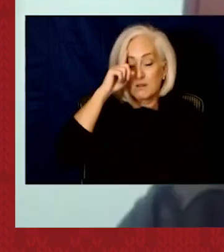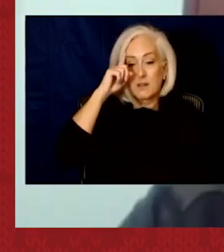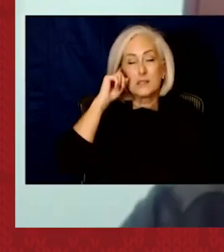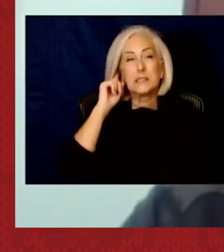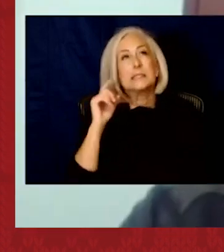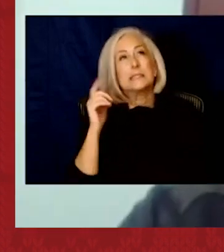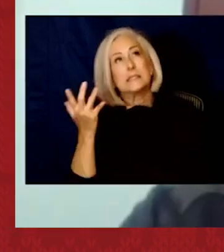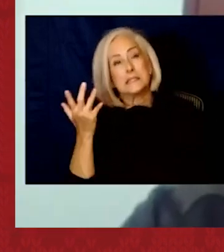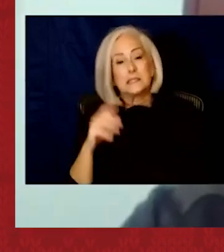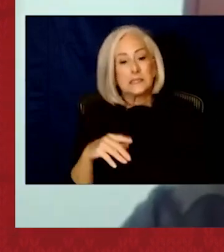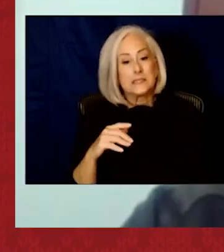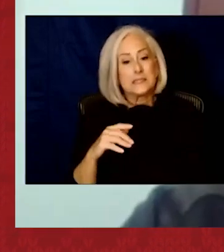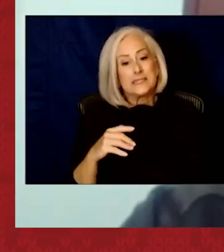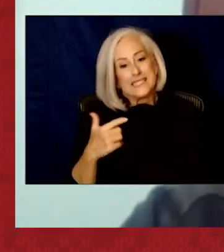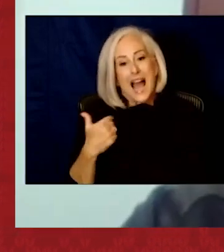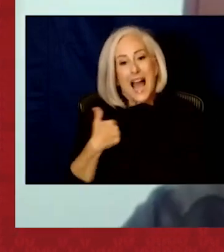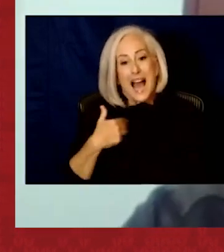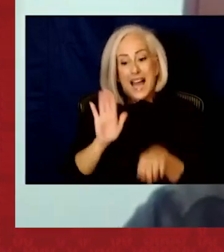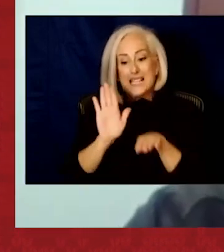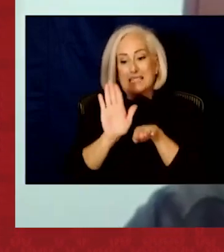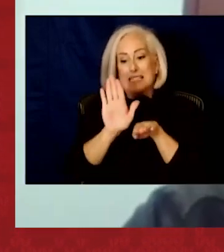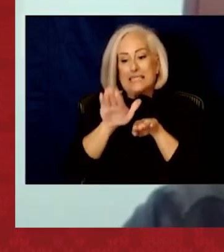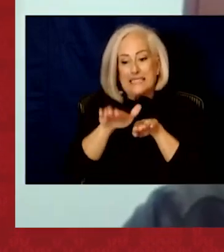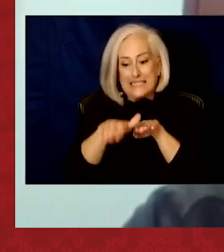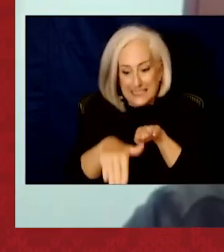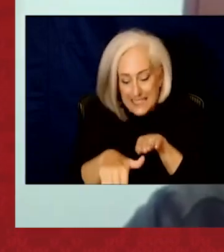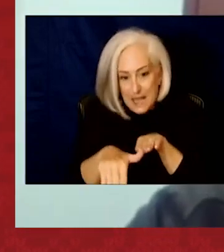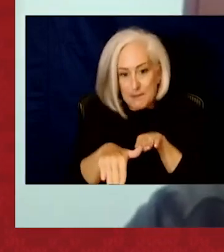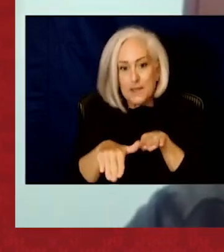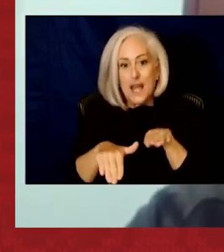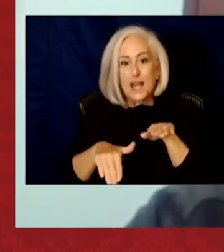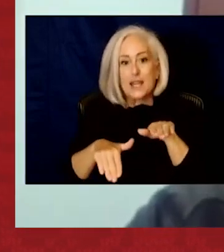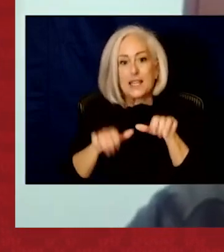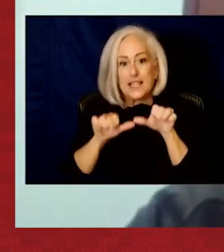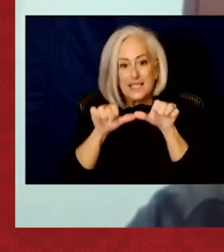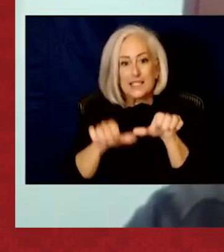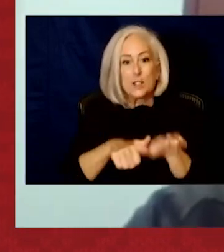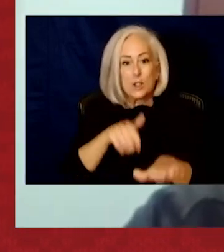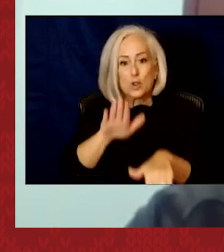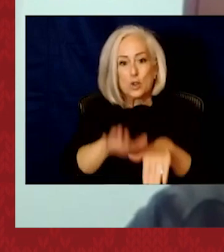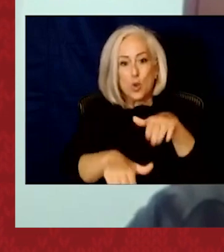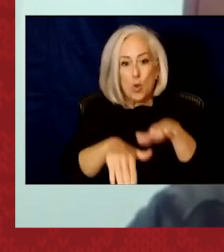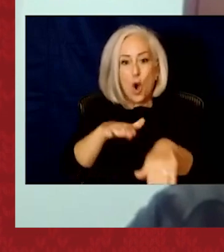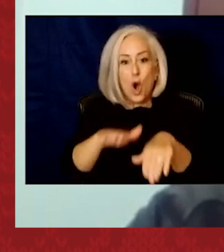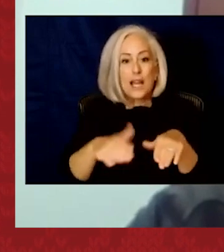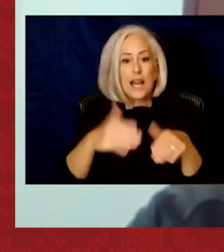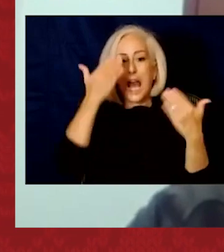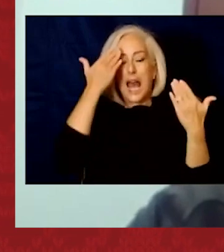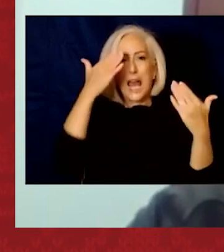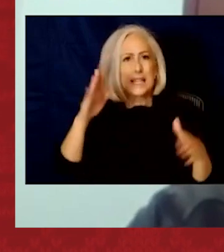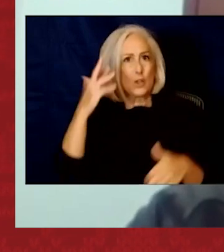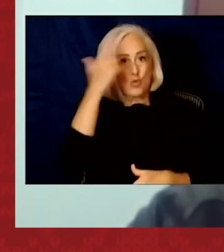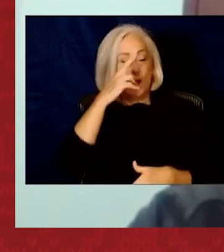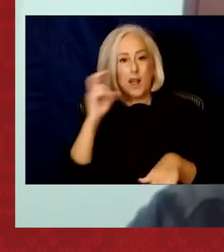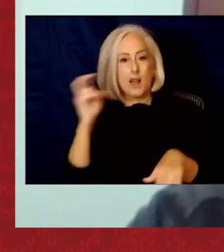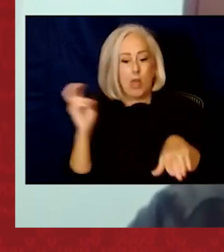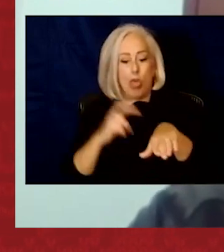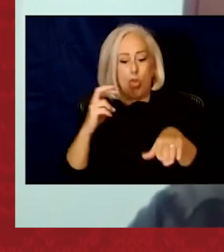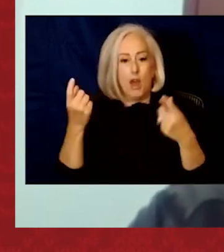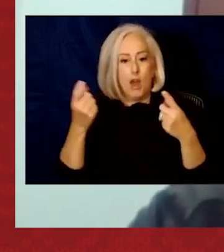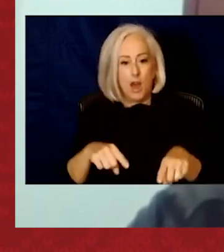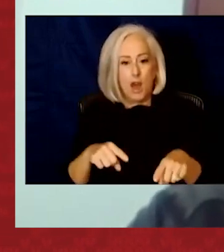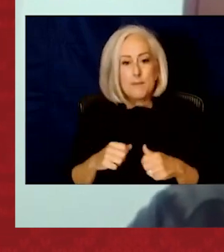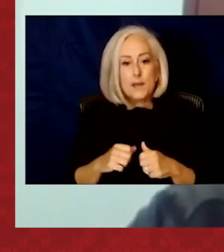So oddly enough, since I stepped on the snake and I kept walking because I didn't realize I actually got bit by a snake, it was like